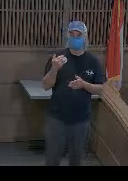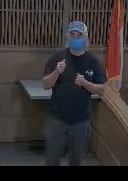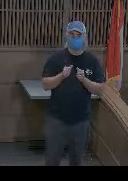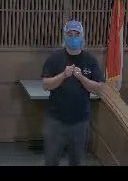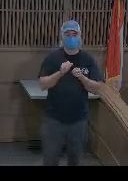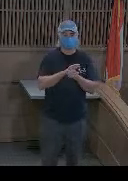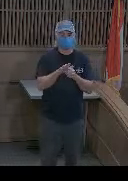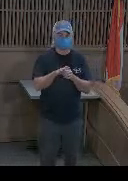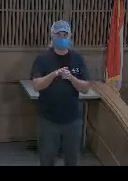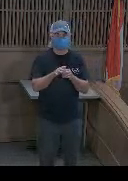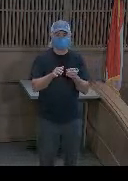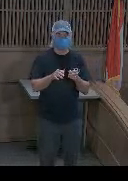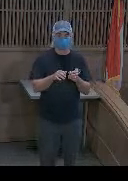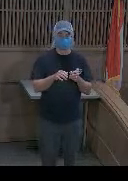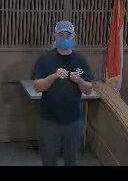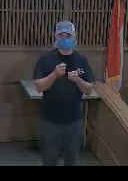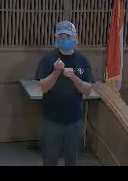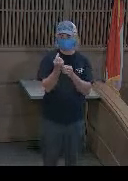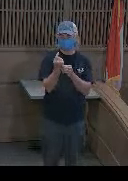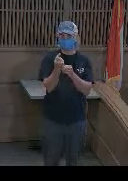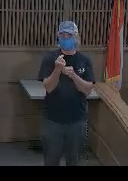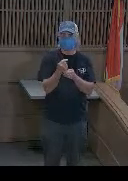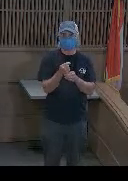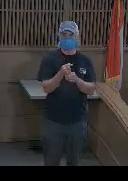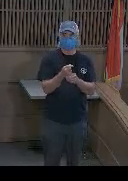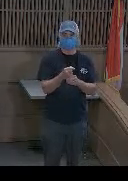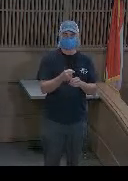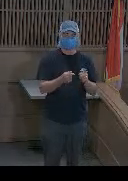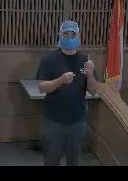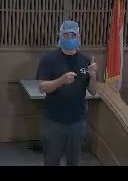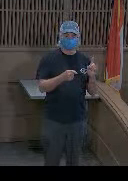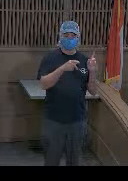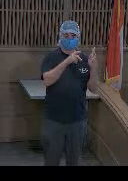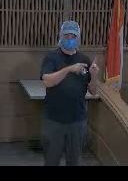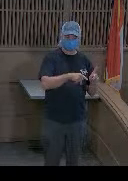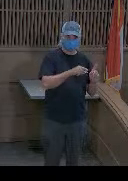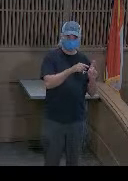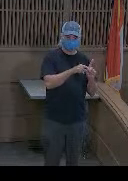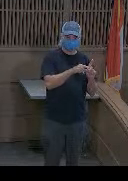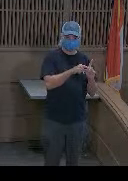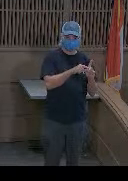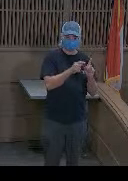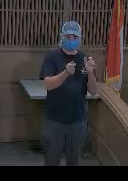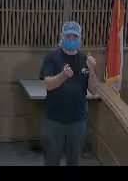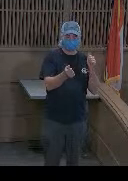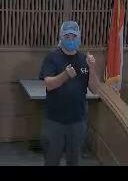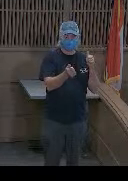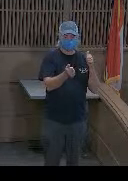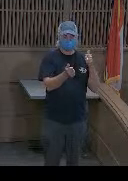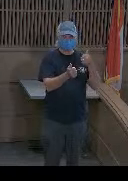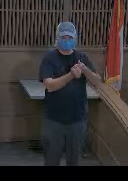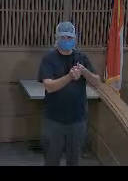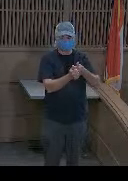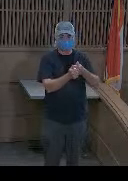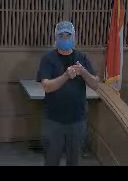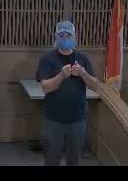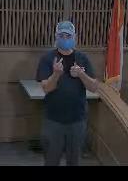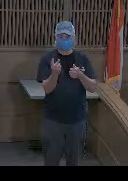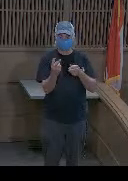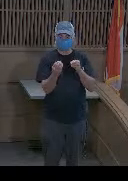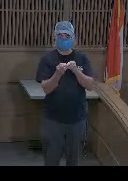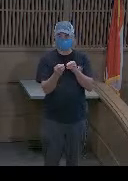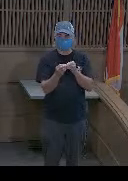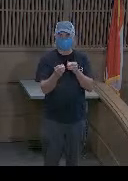COVID, it would spread between the primary person to about 2 people outward. With the Delta